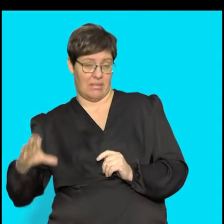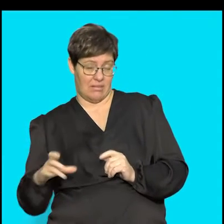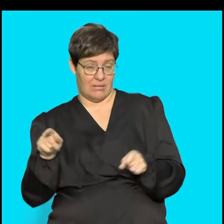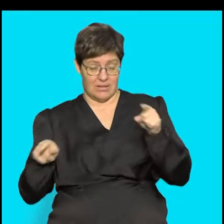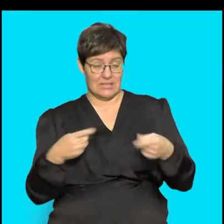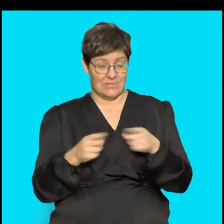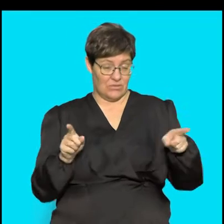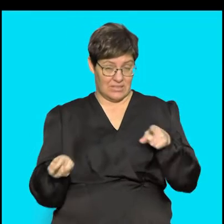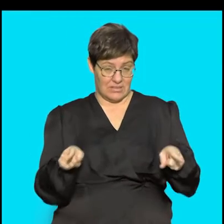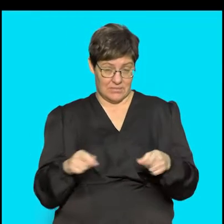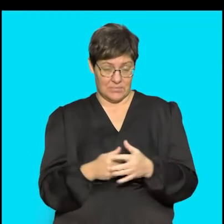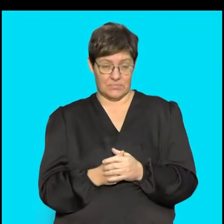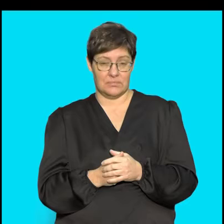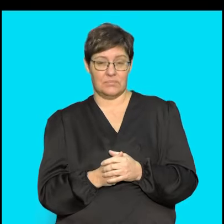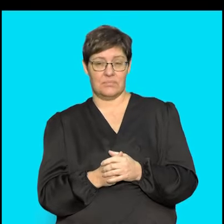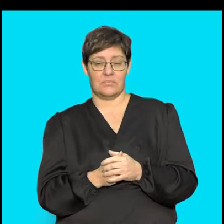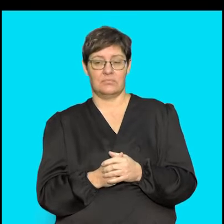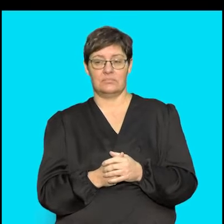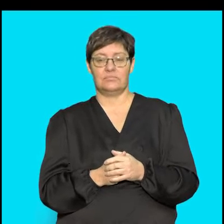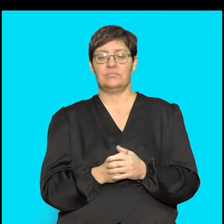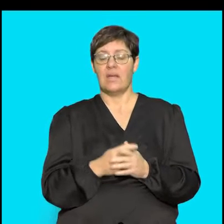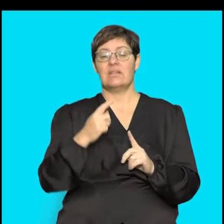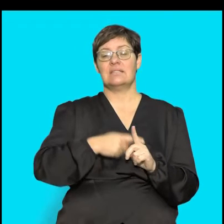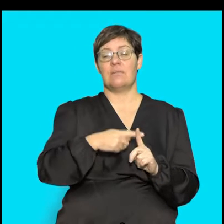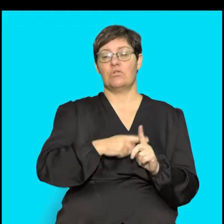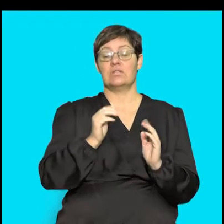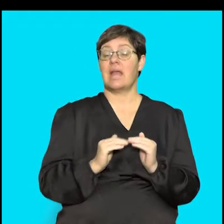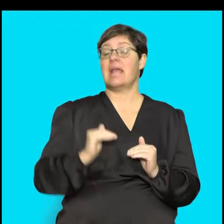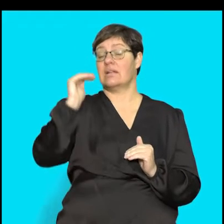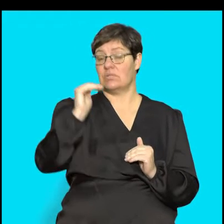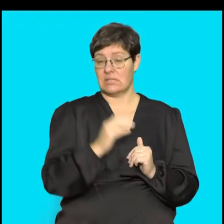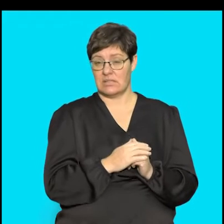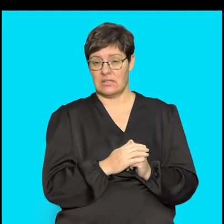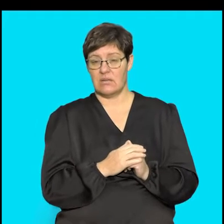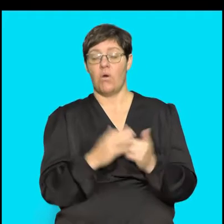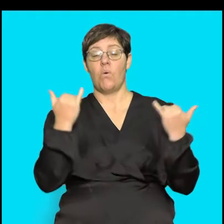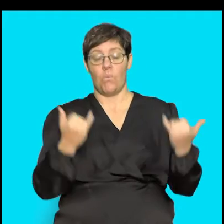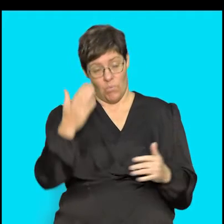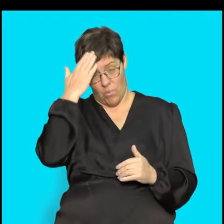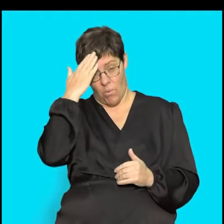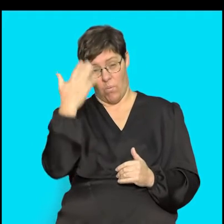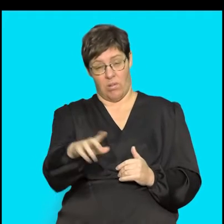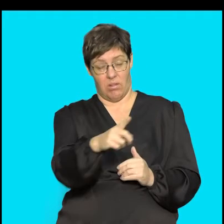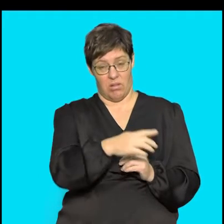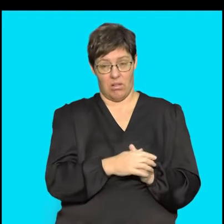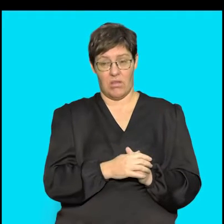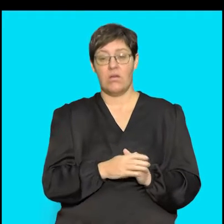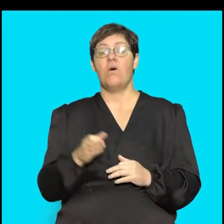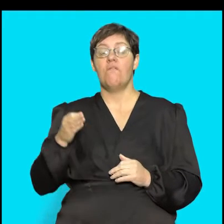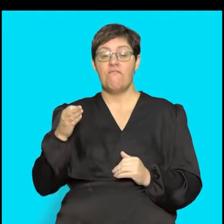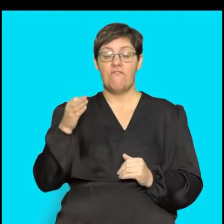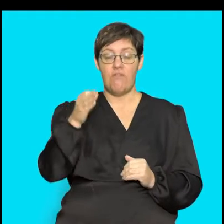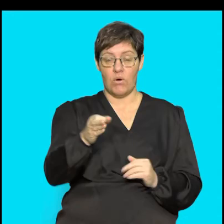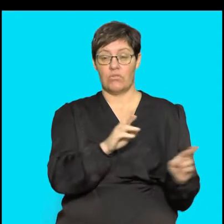reaction. Right. What will happen if the temperature is increased? Now we know the